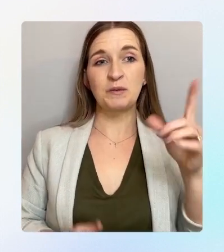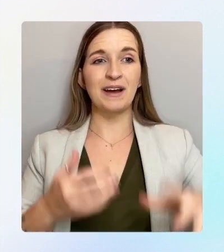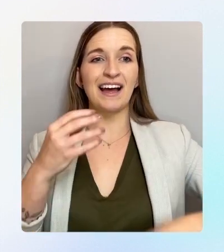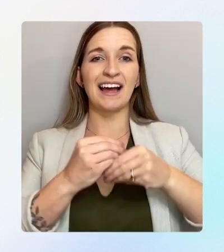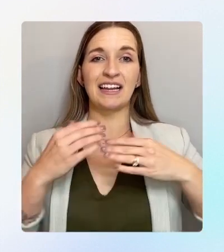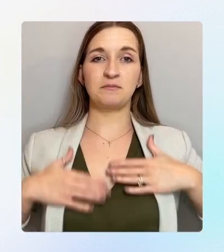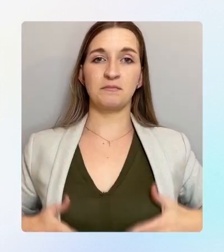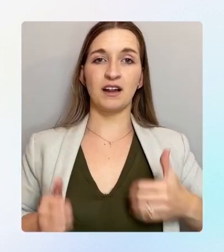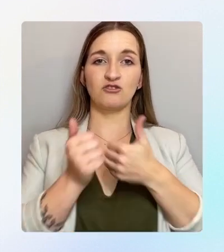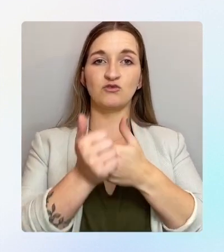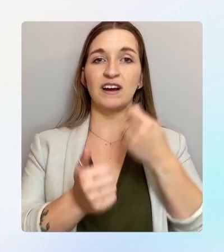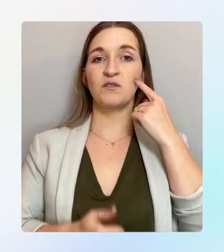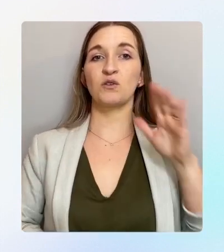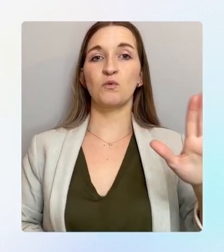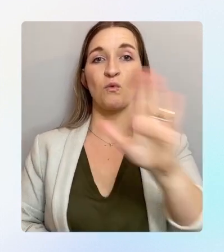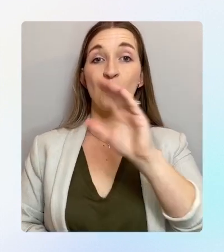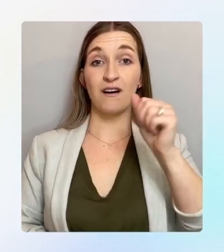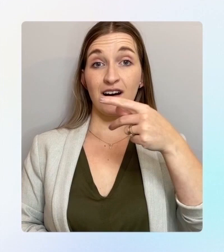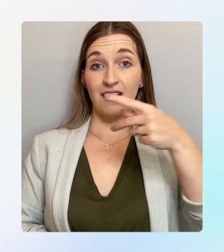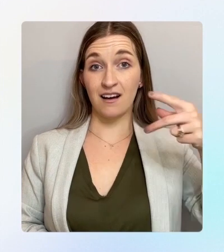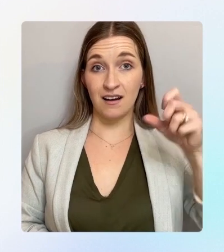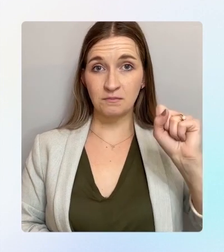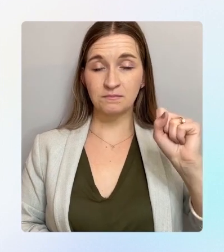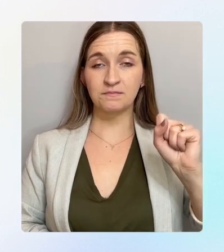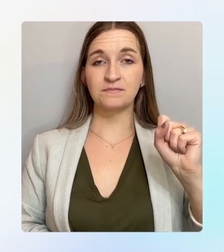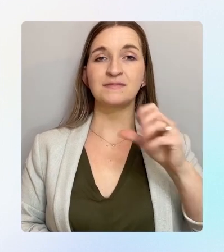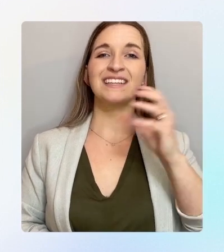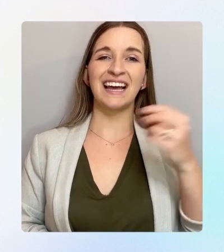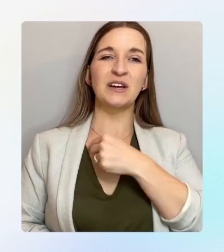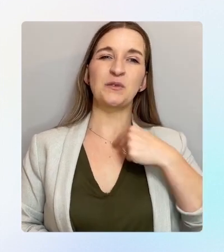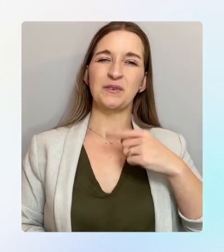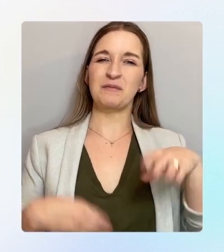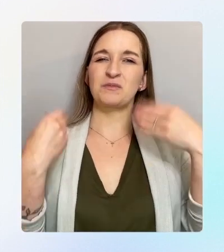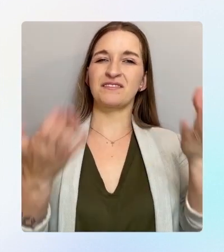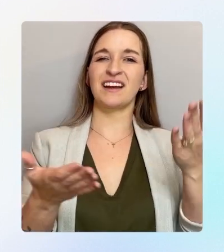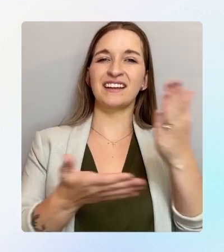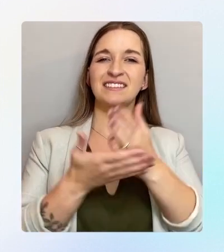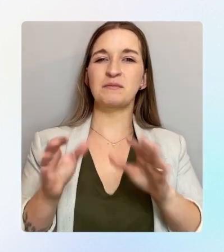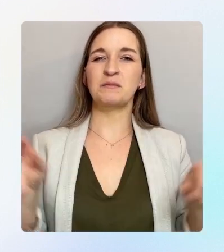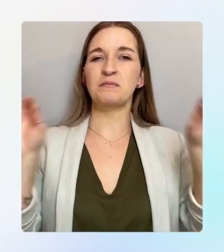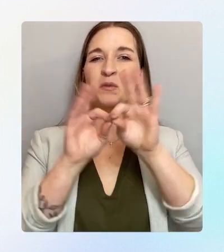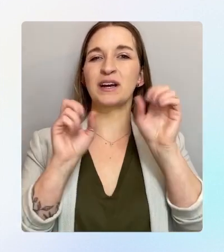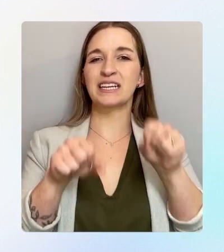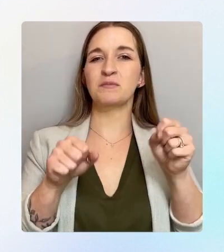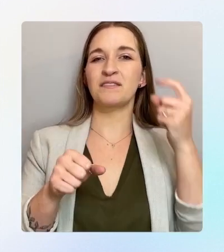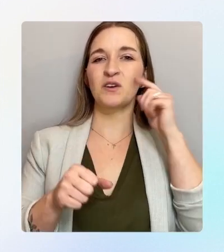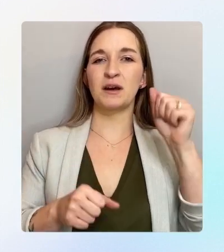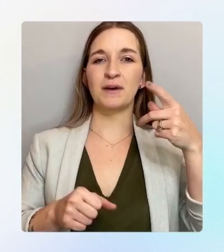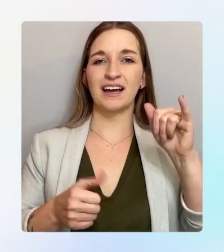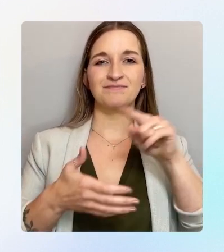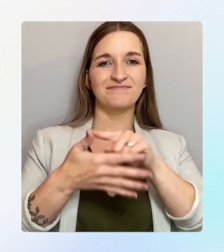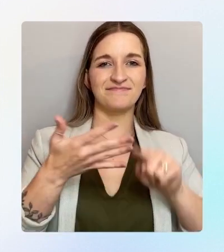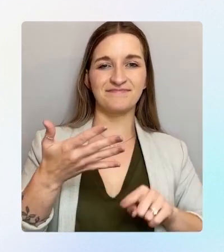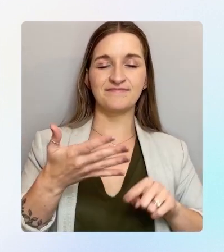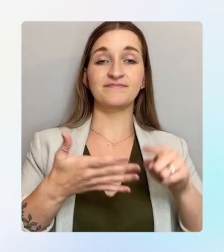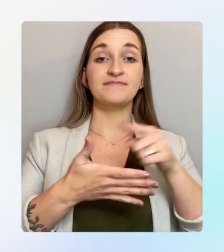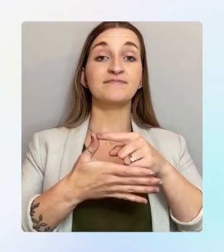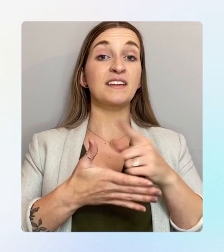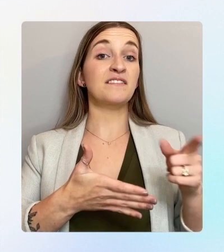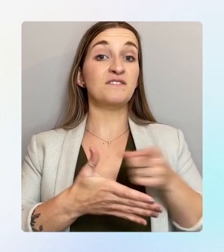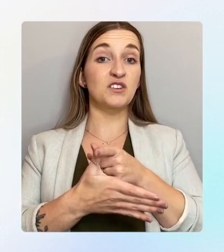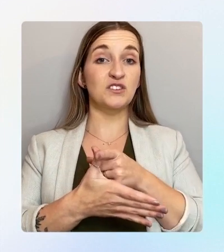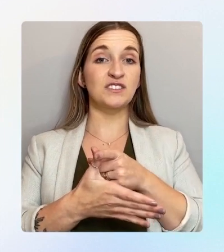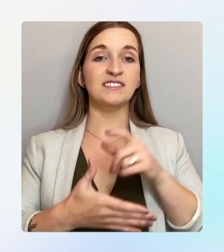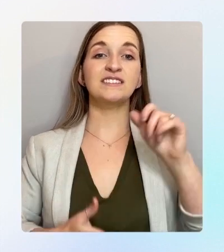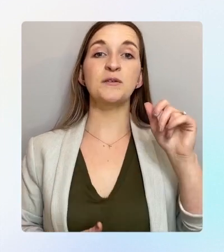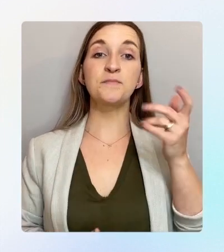tracking to your apps, and so we've added some important capabilities to our API. These are, first, our